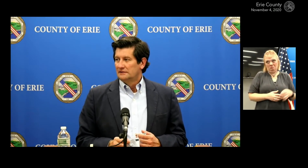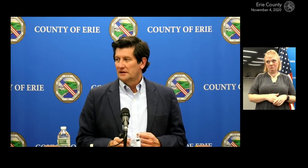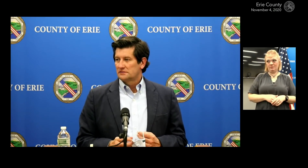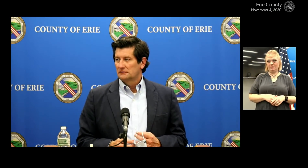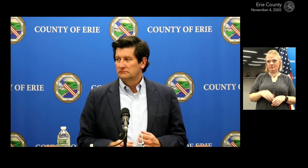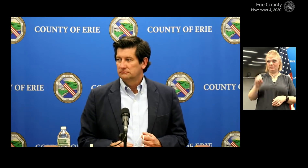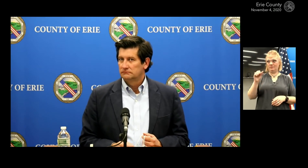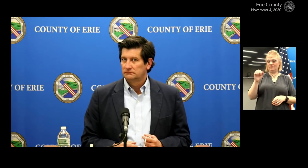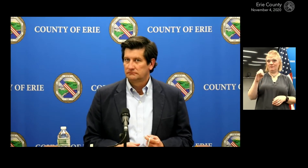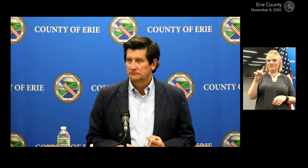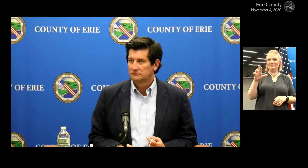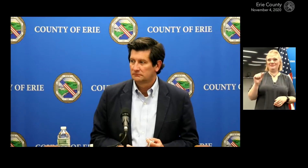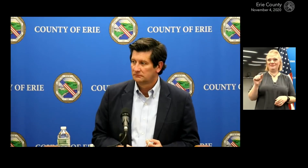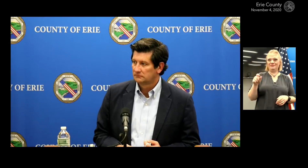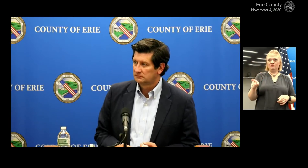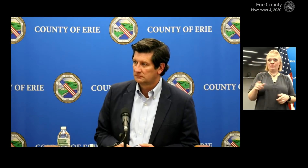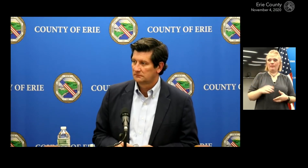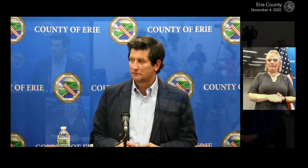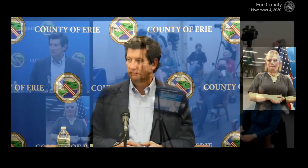Sandra?